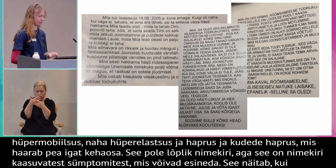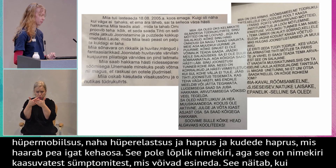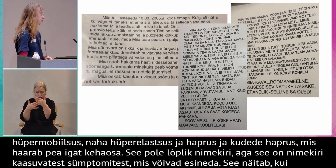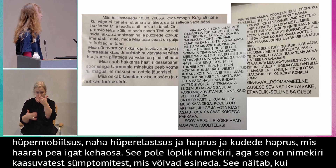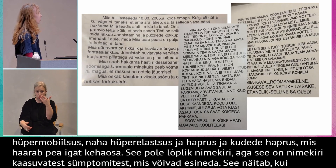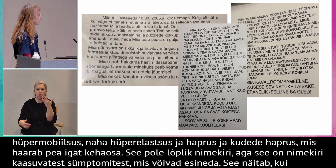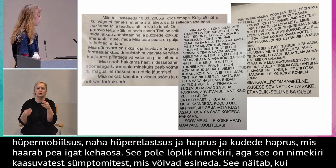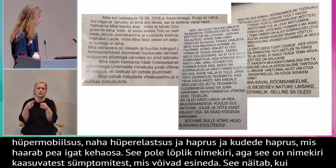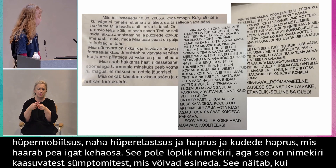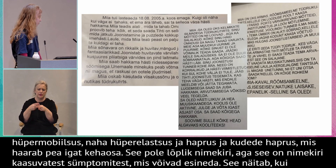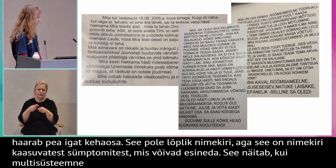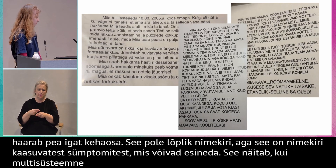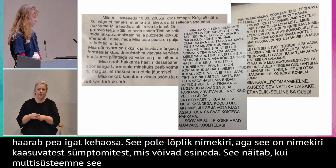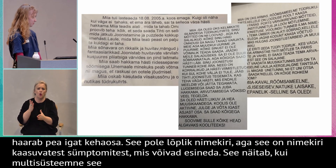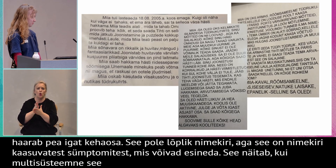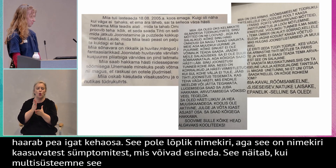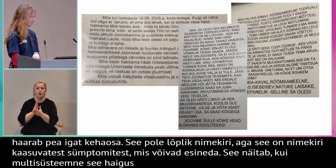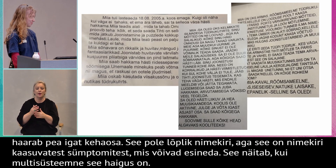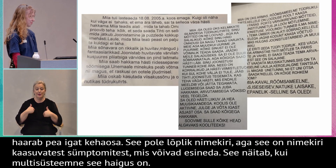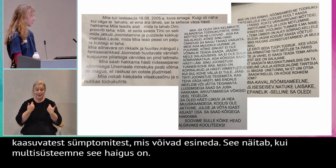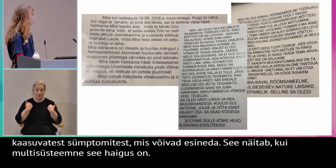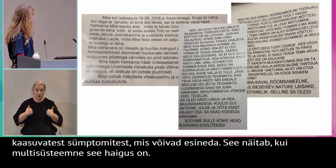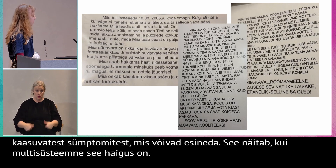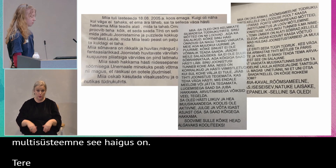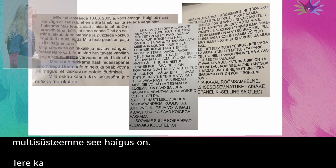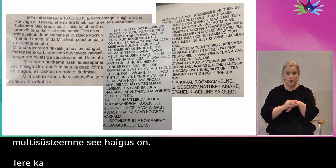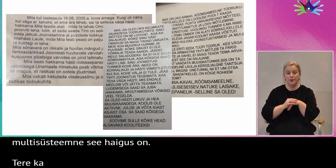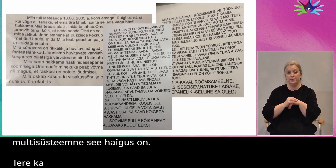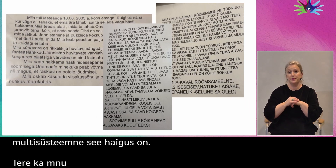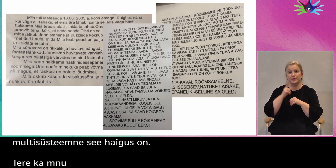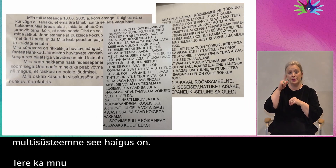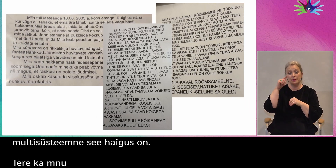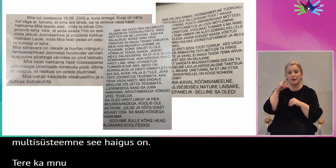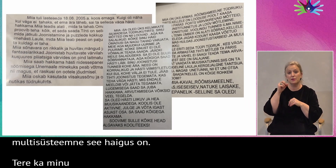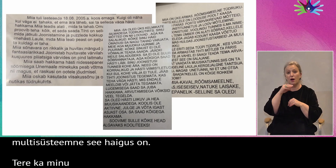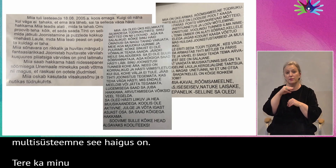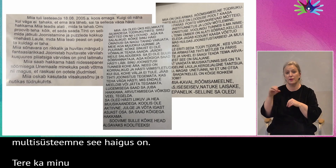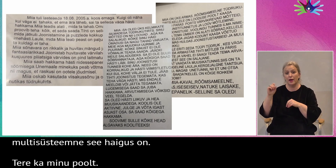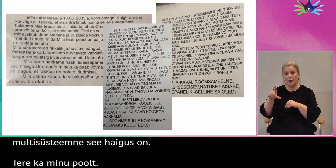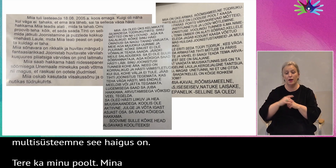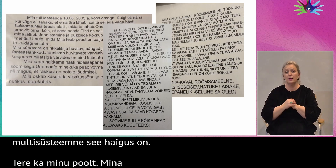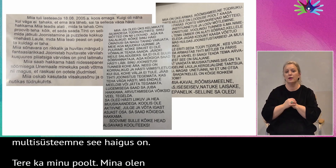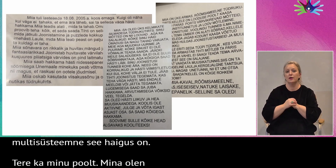how multisystemic disease it is. Hi from me as well. My name is Miia Kattel.